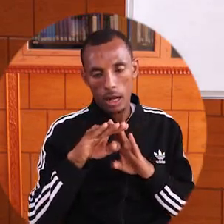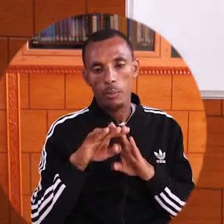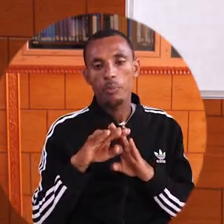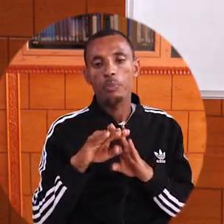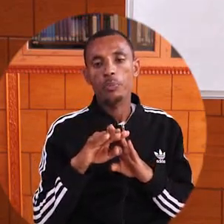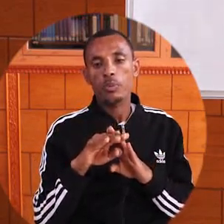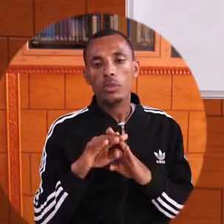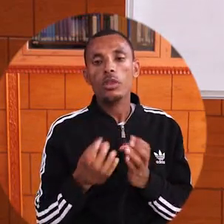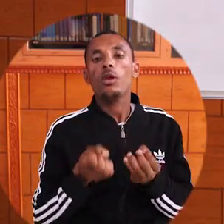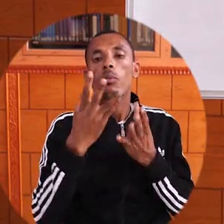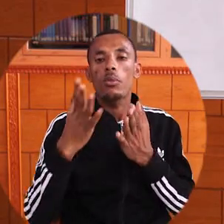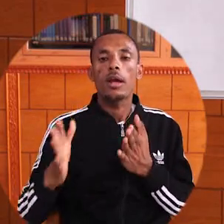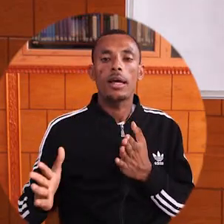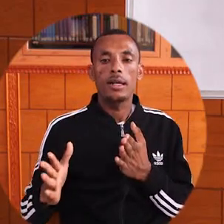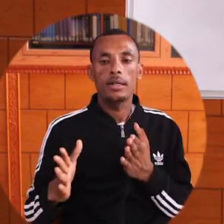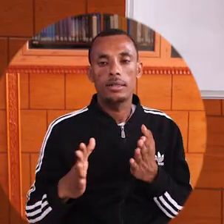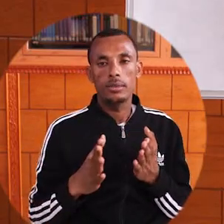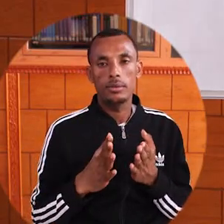So